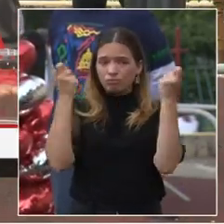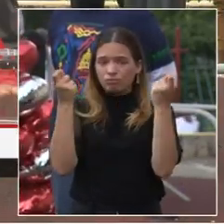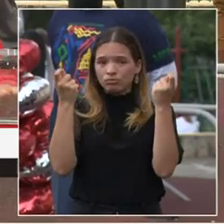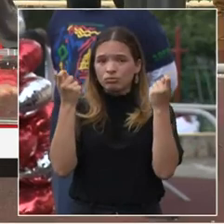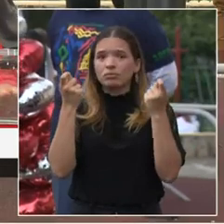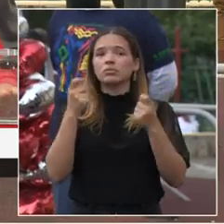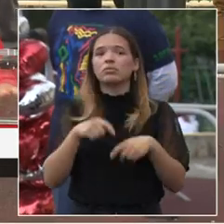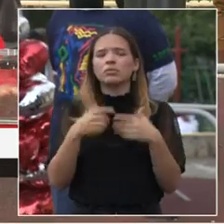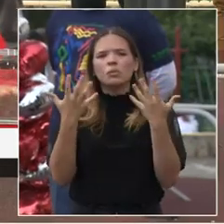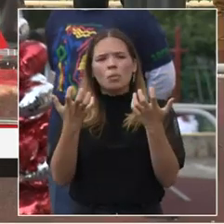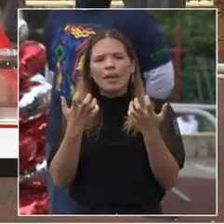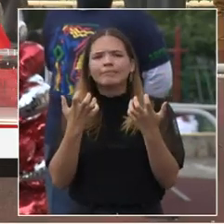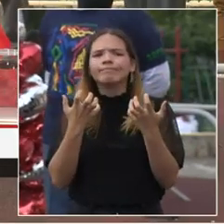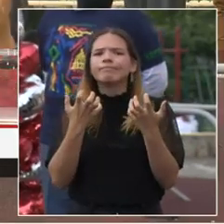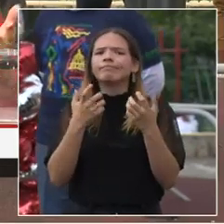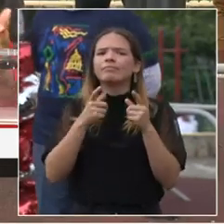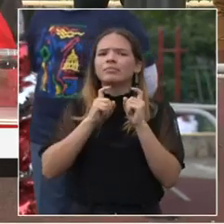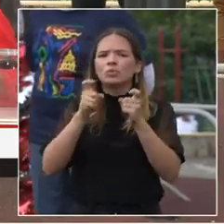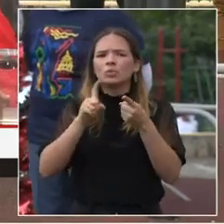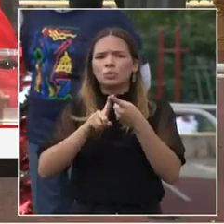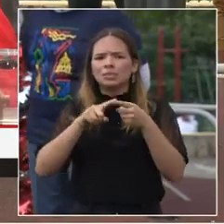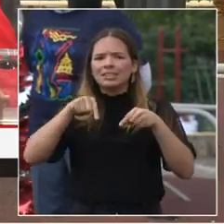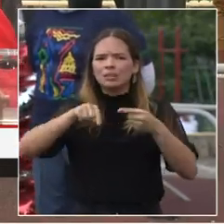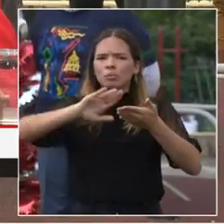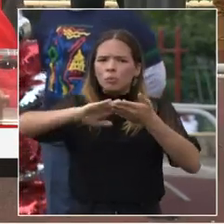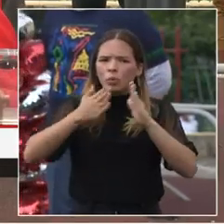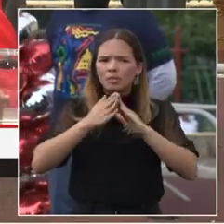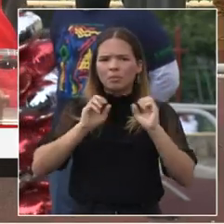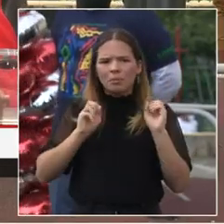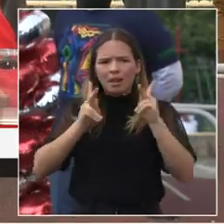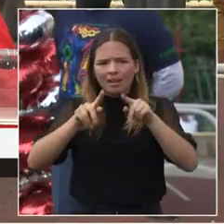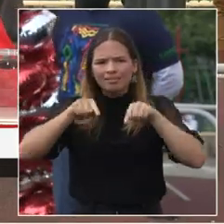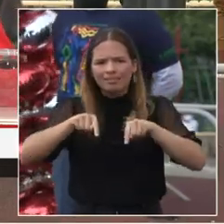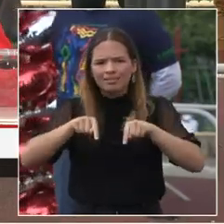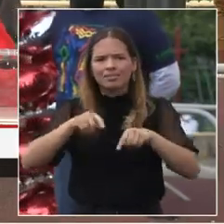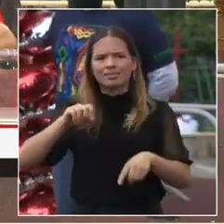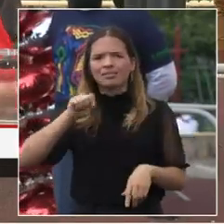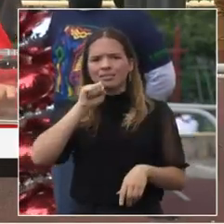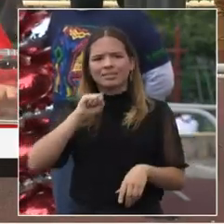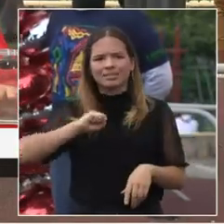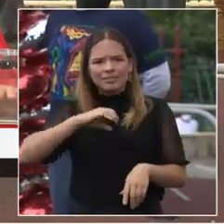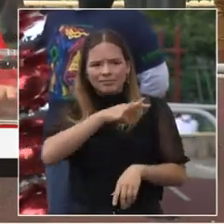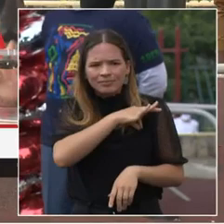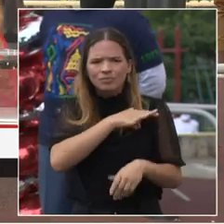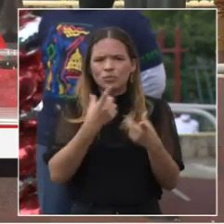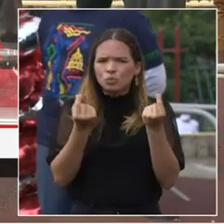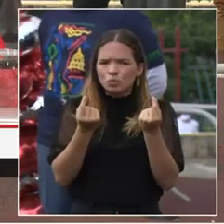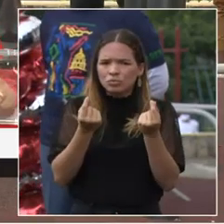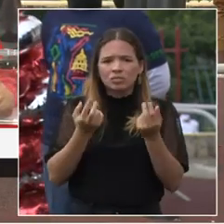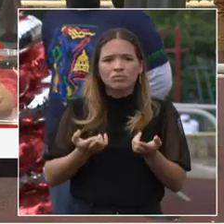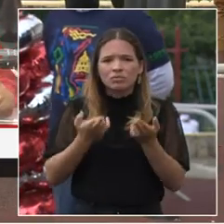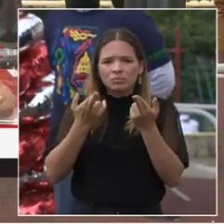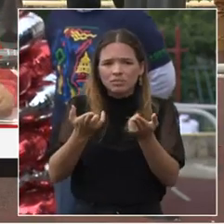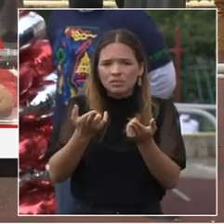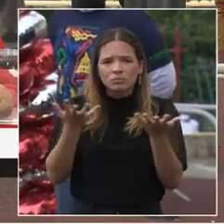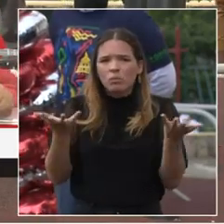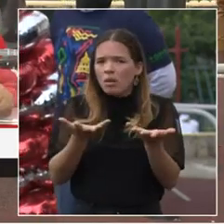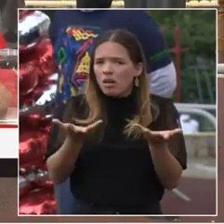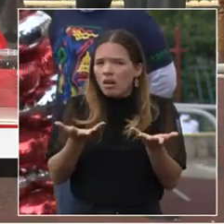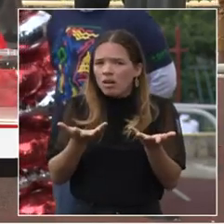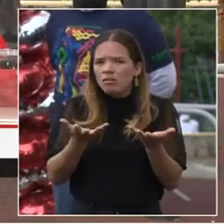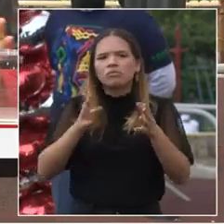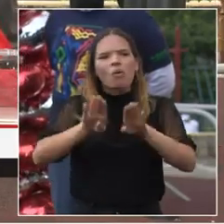to the communities, and we asked the staff what should we do. And one of the recommendations was, why don't we open a fitness